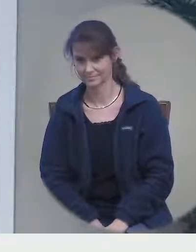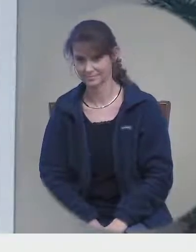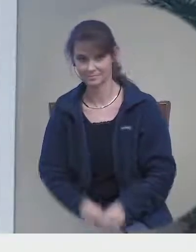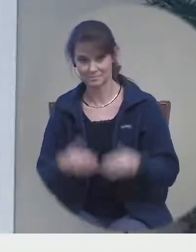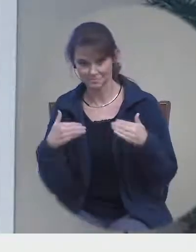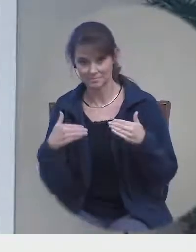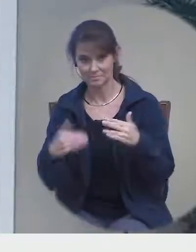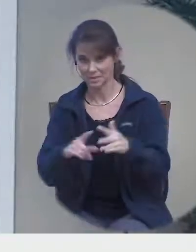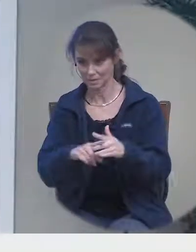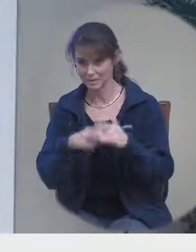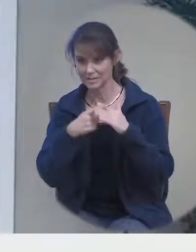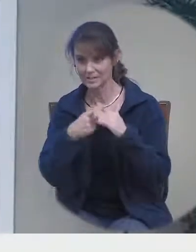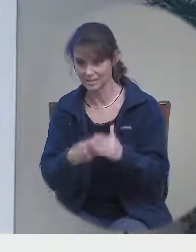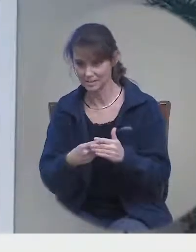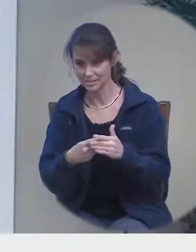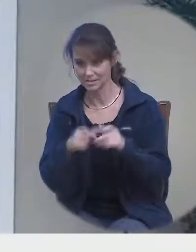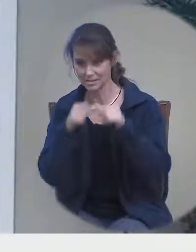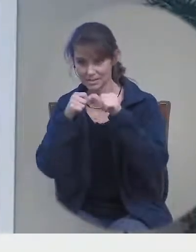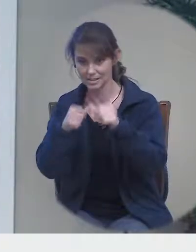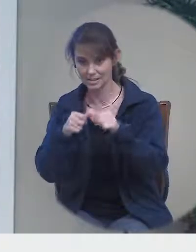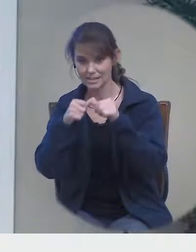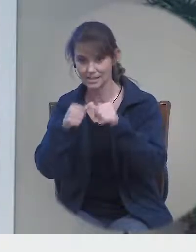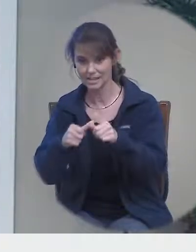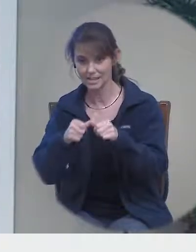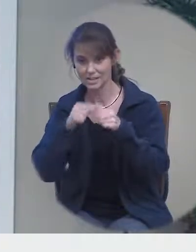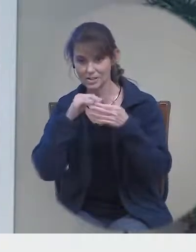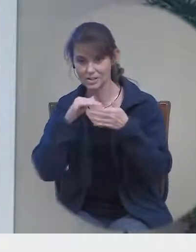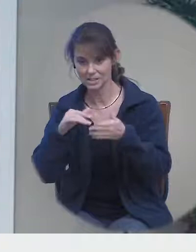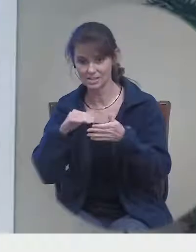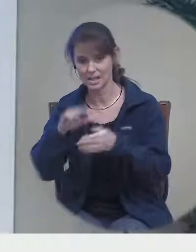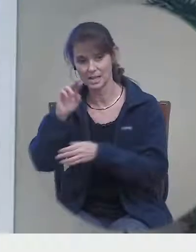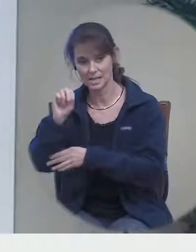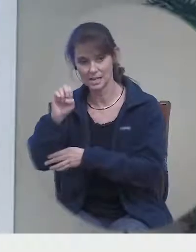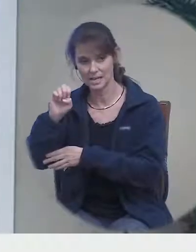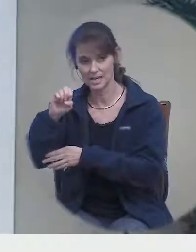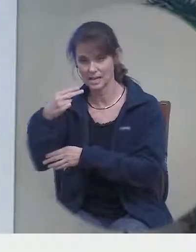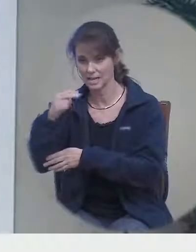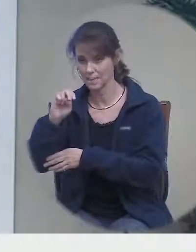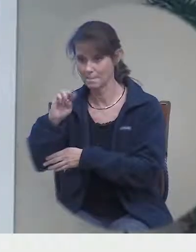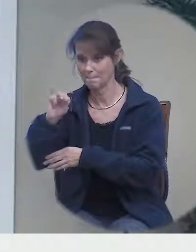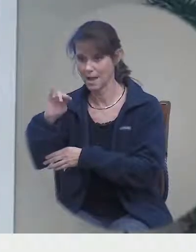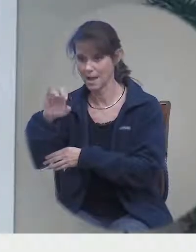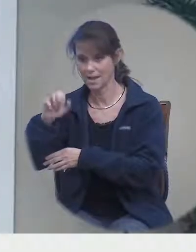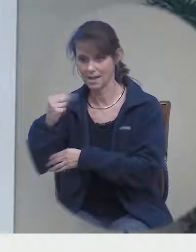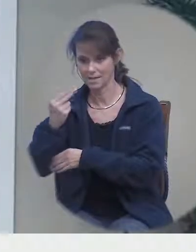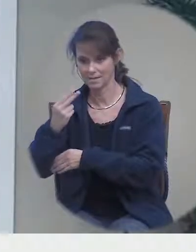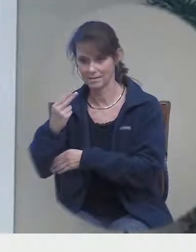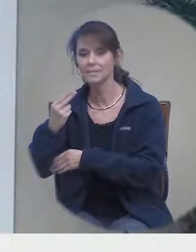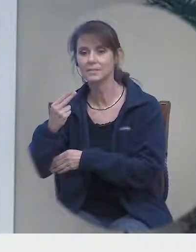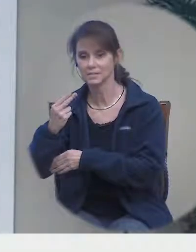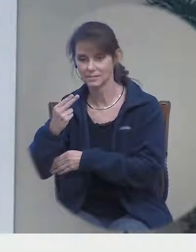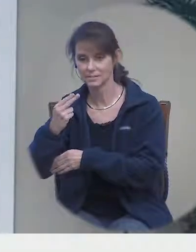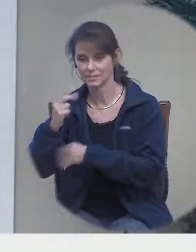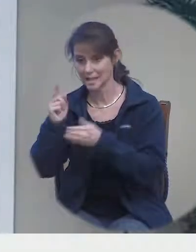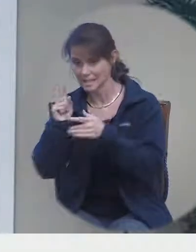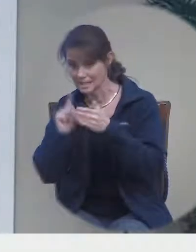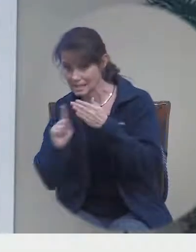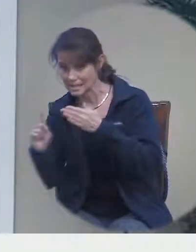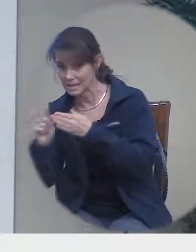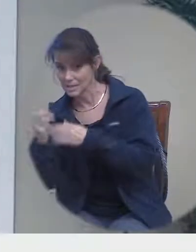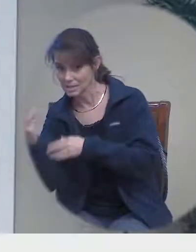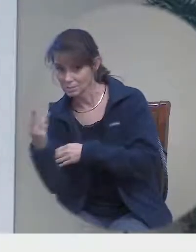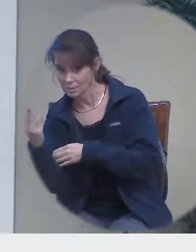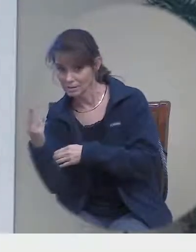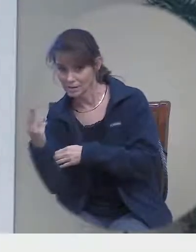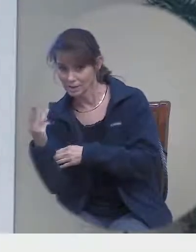Let's go on and get started tonight. We're going to continue and conclude our study of the book of Nehemiah tonight. And Lord willing, next Wednesday we'll begin our study of the book